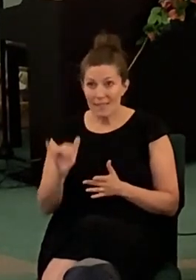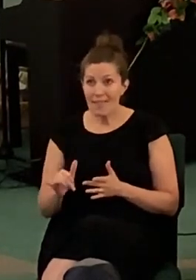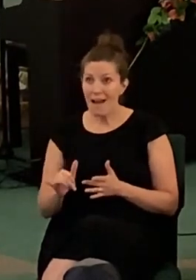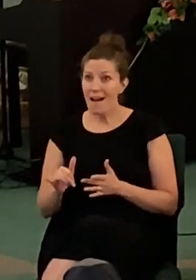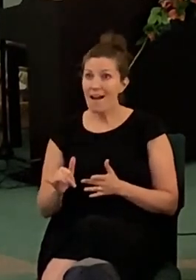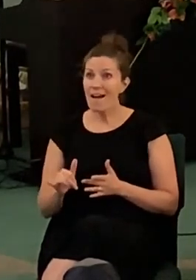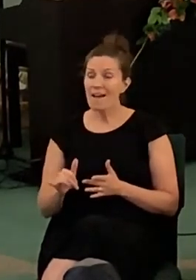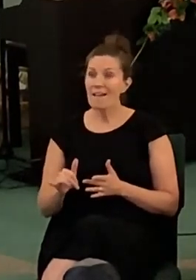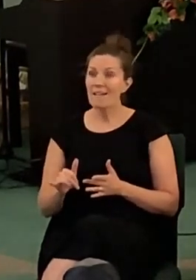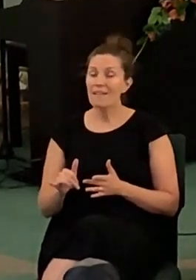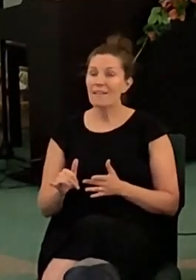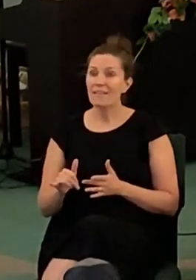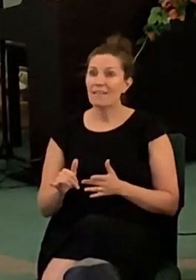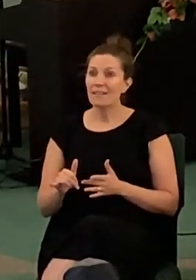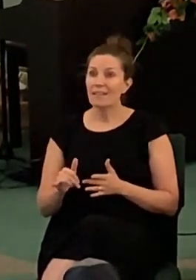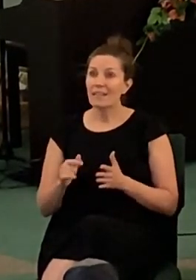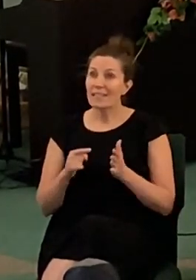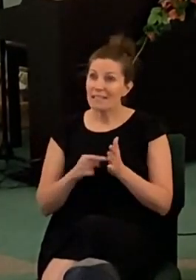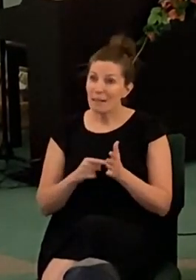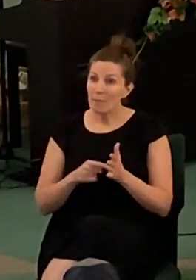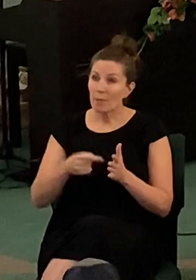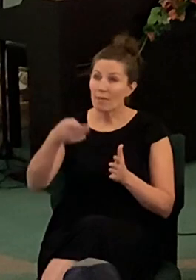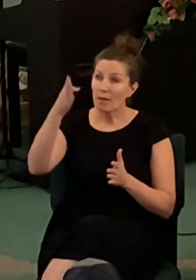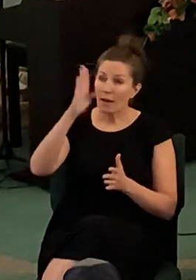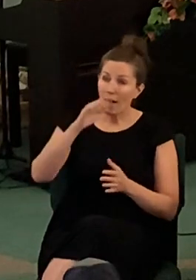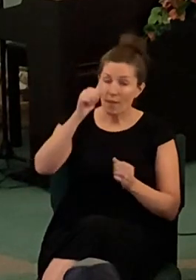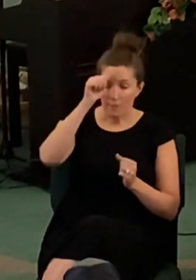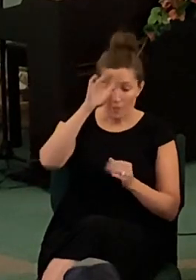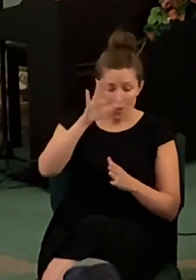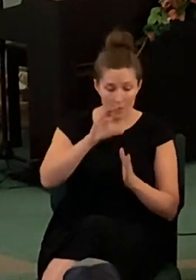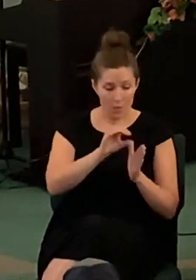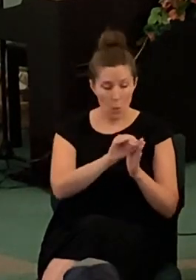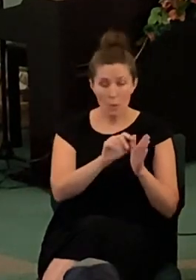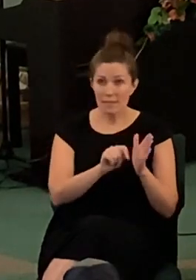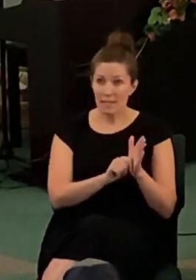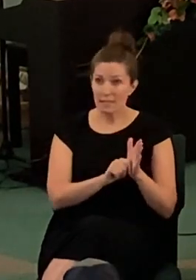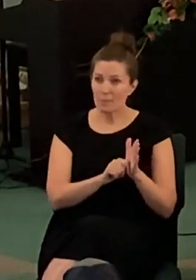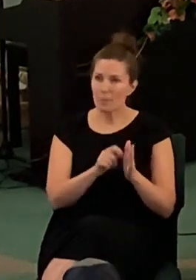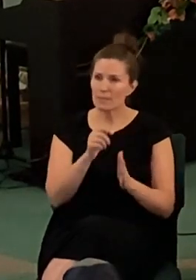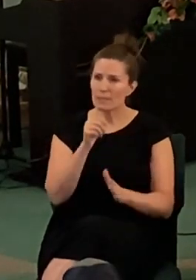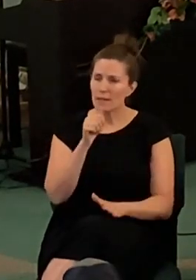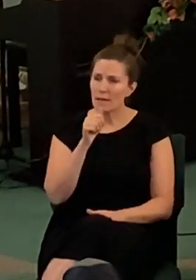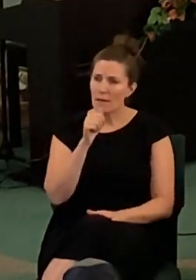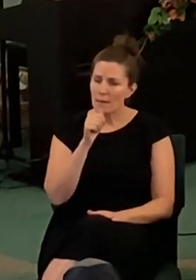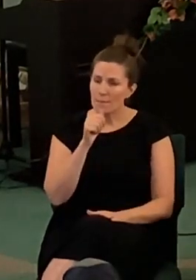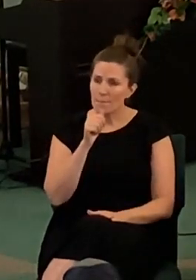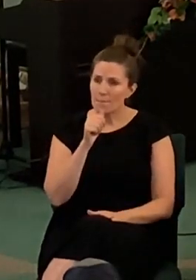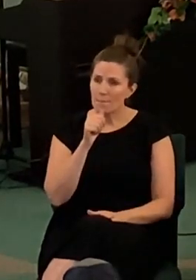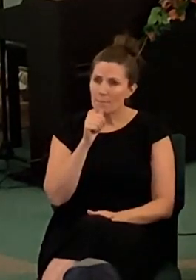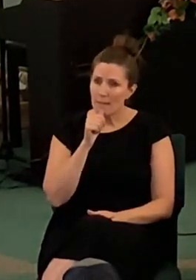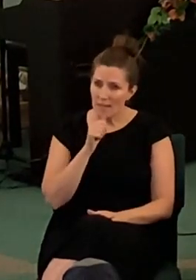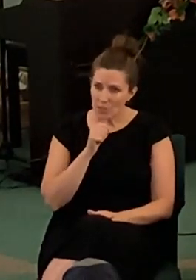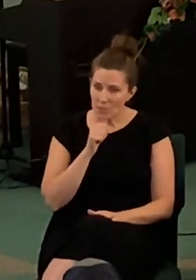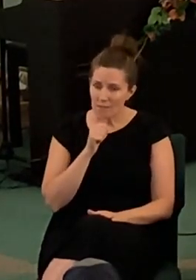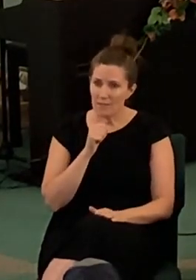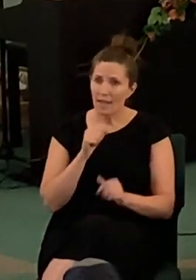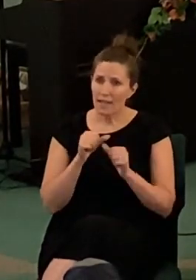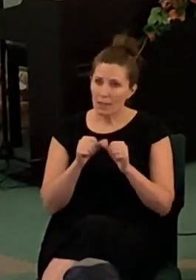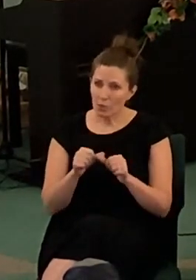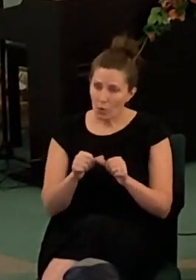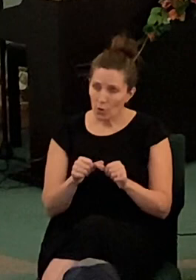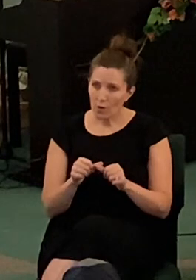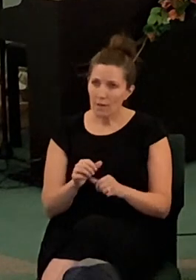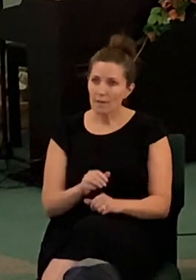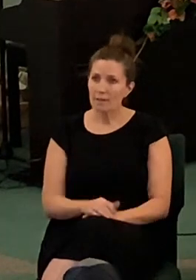God the Father in the Old Testament that was patient and enduring and steadfast even when his people were disobedient.